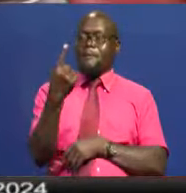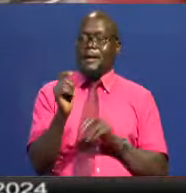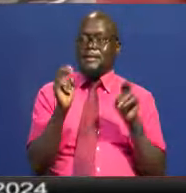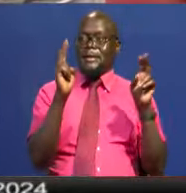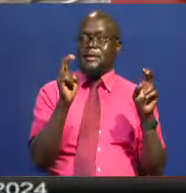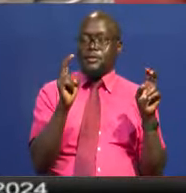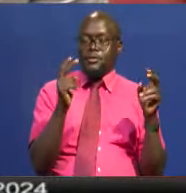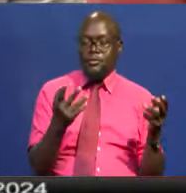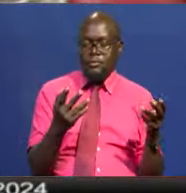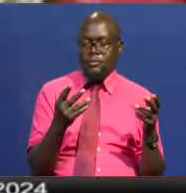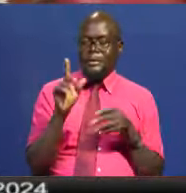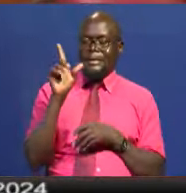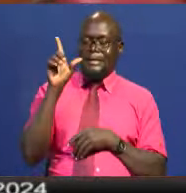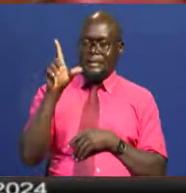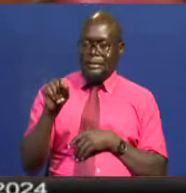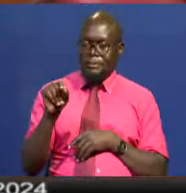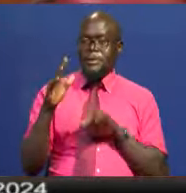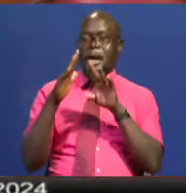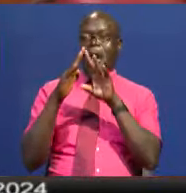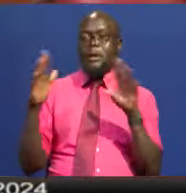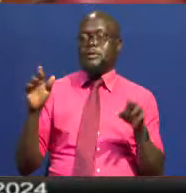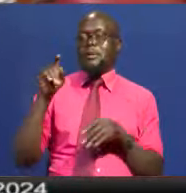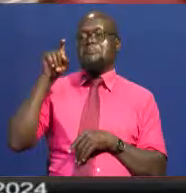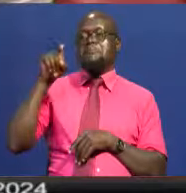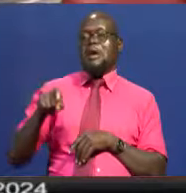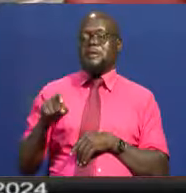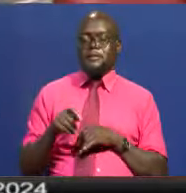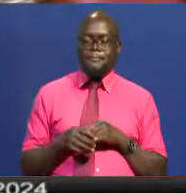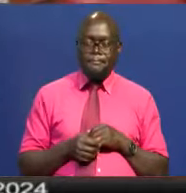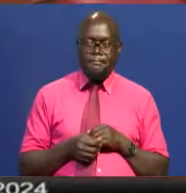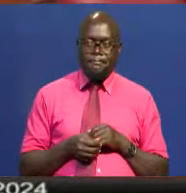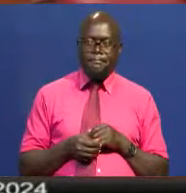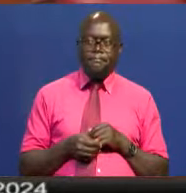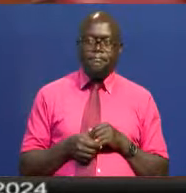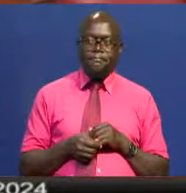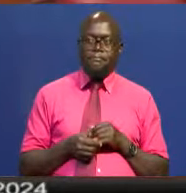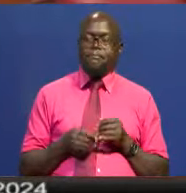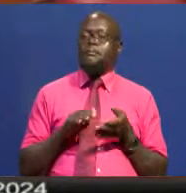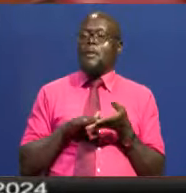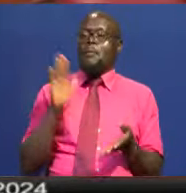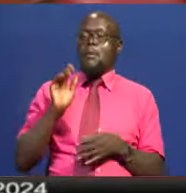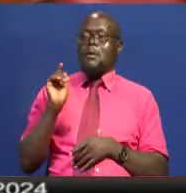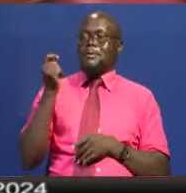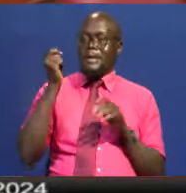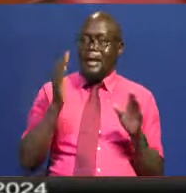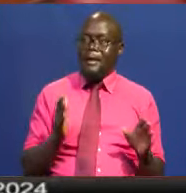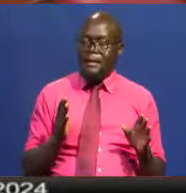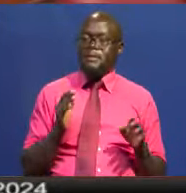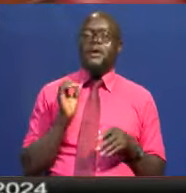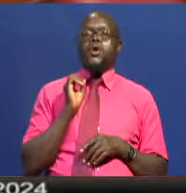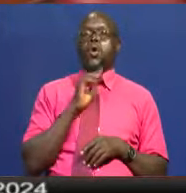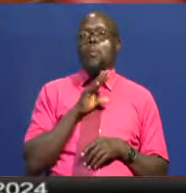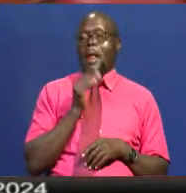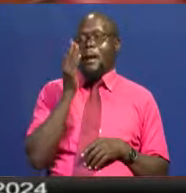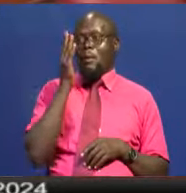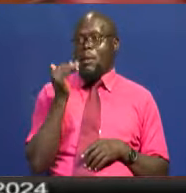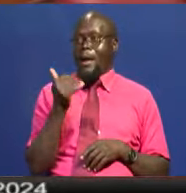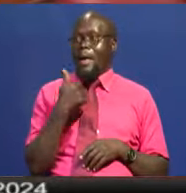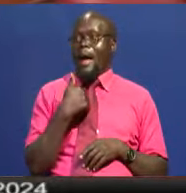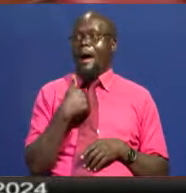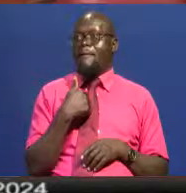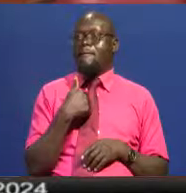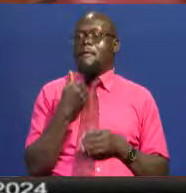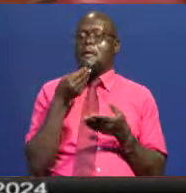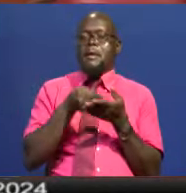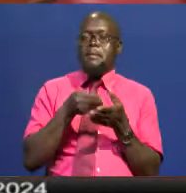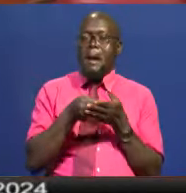issue was the affordability of these houses. And most Kenyans really lamented on the fact that there was a deposit that